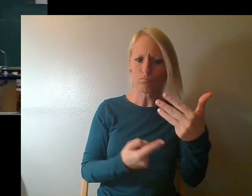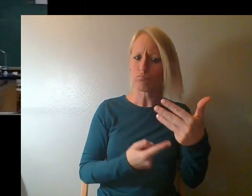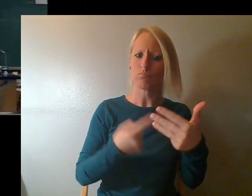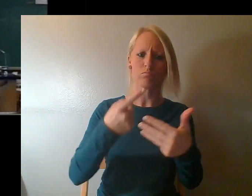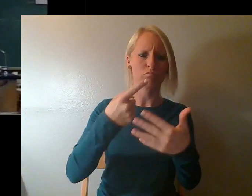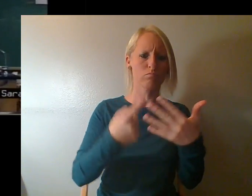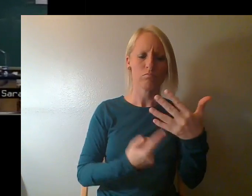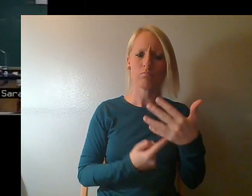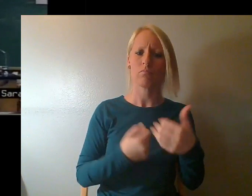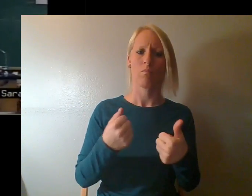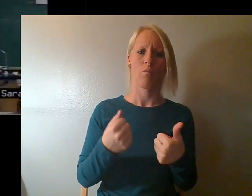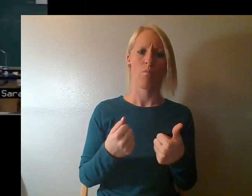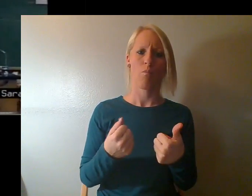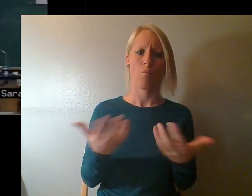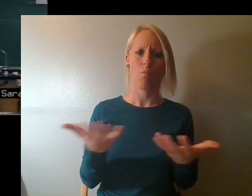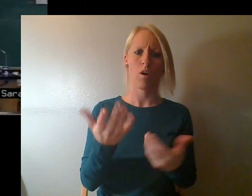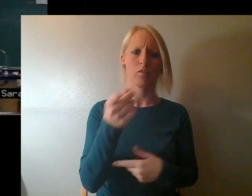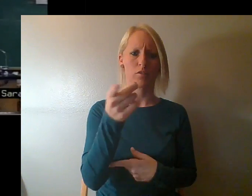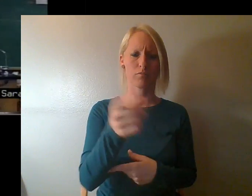What else comes out of it?